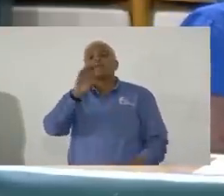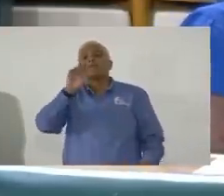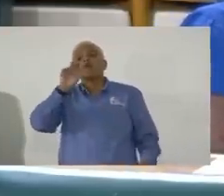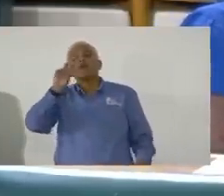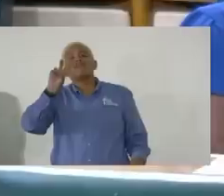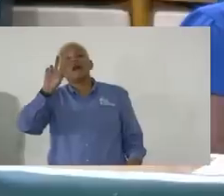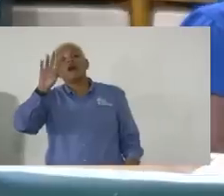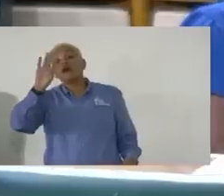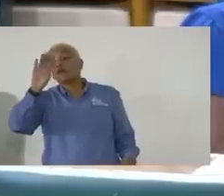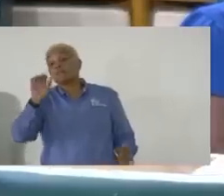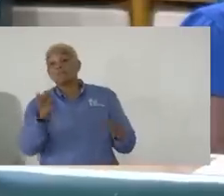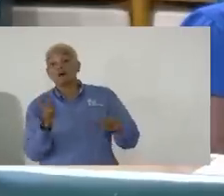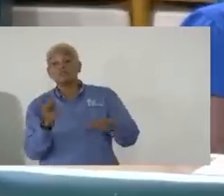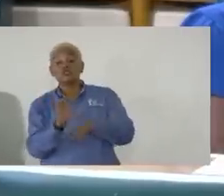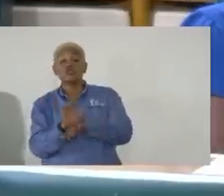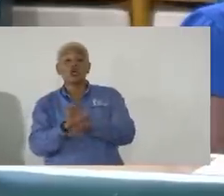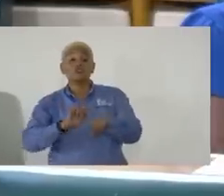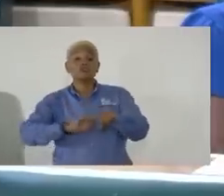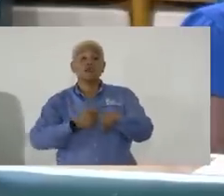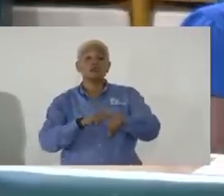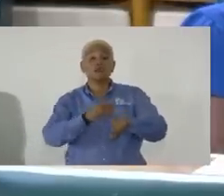Baptist Church, beginning at